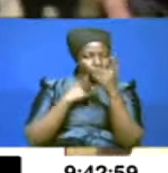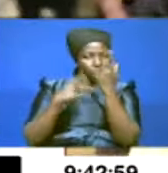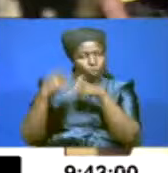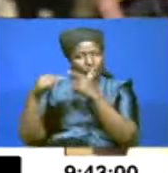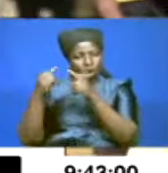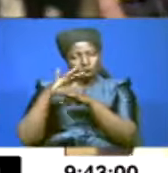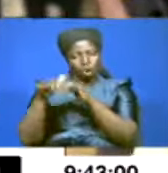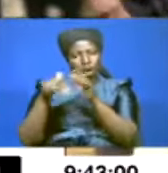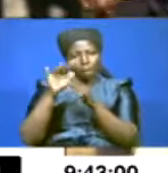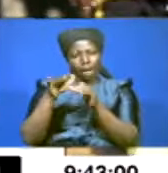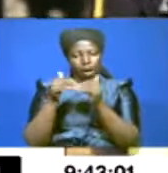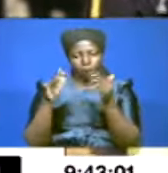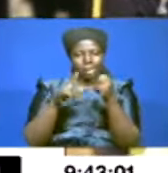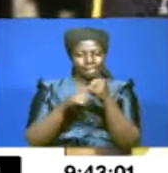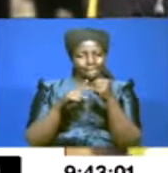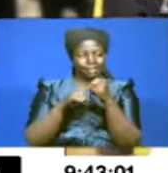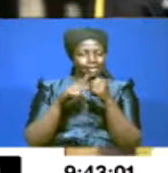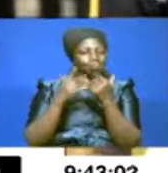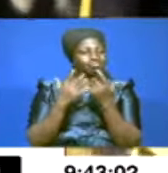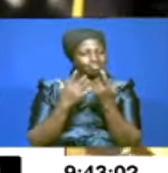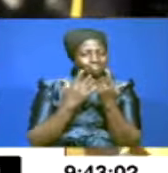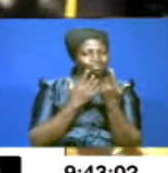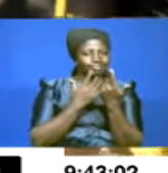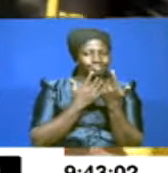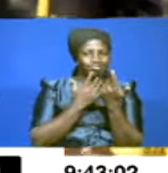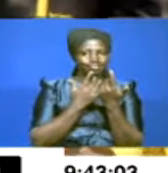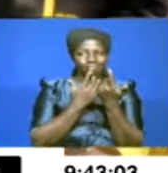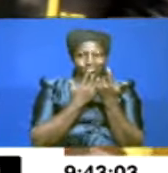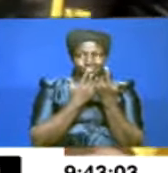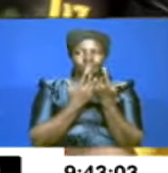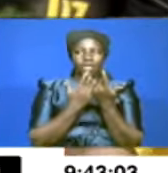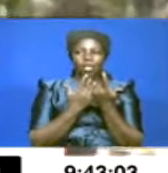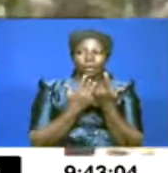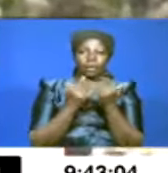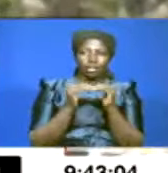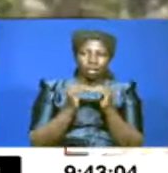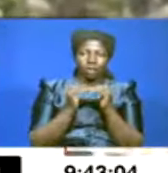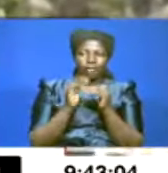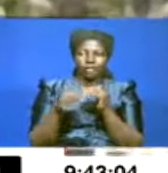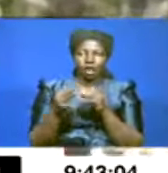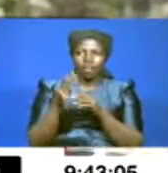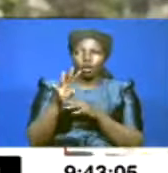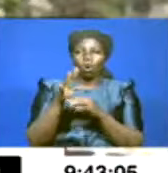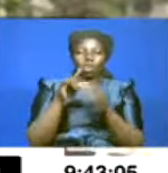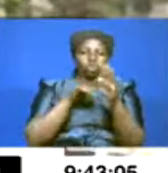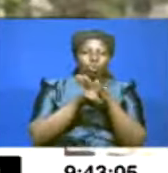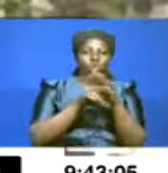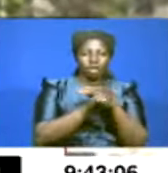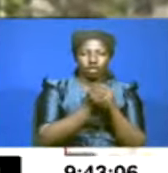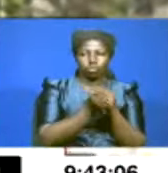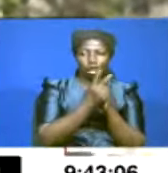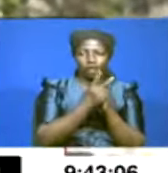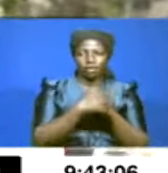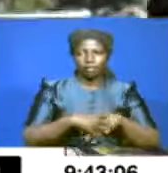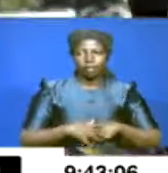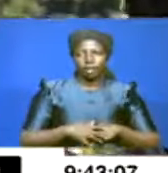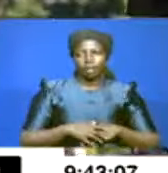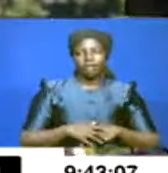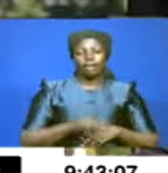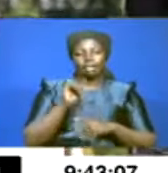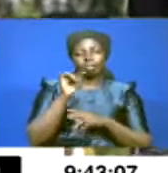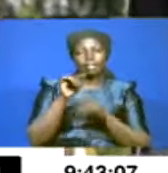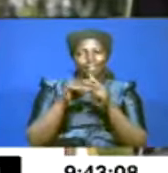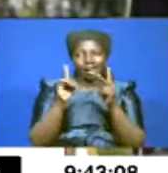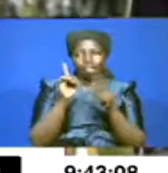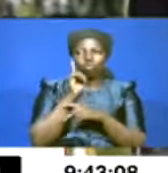matches, conceding just 4 goals and scoring 12 in the process. The game is the highlight of tomorrow match day, which